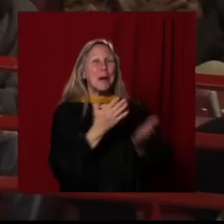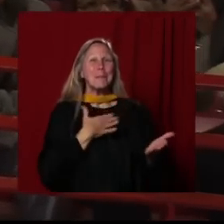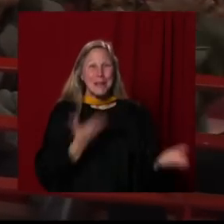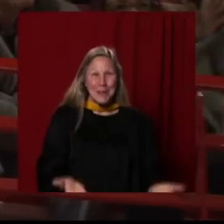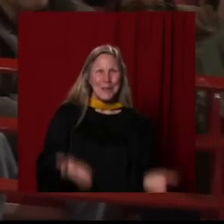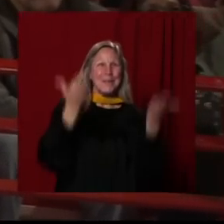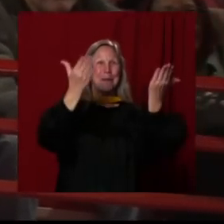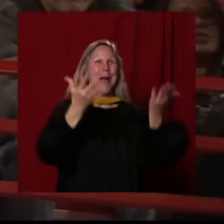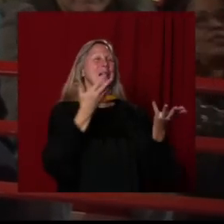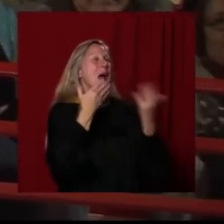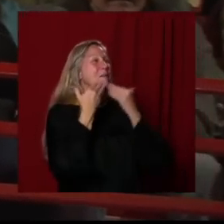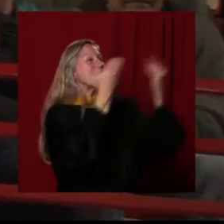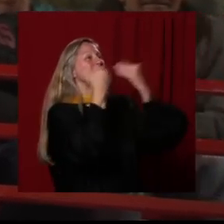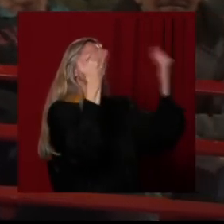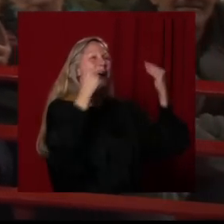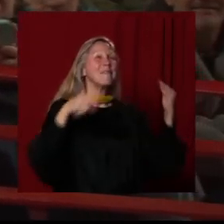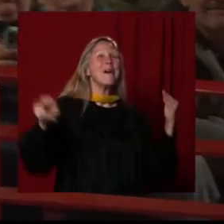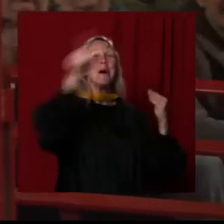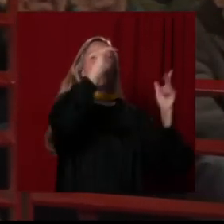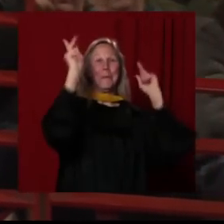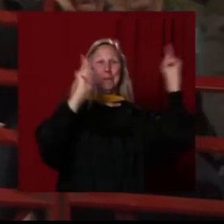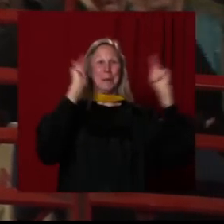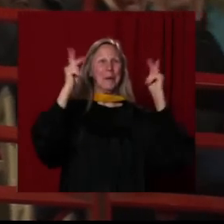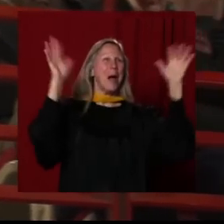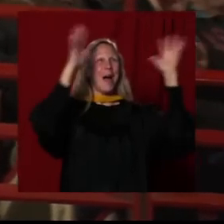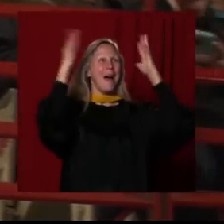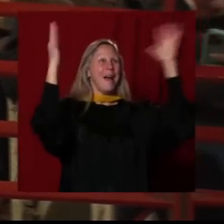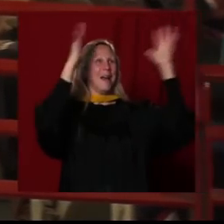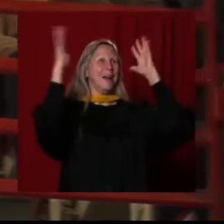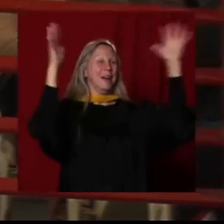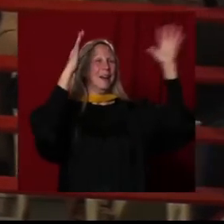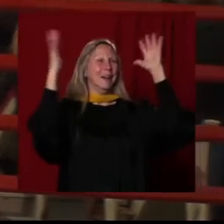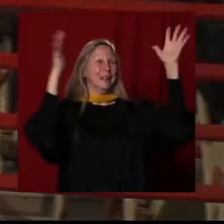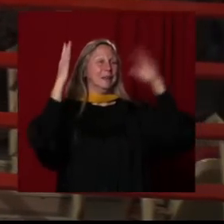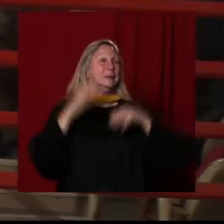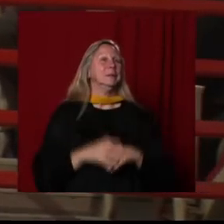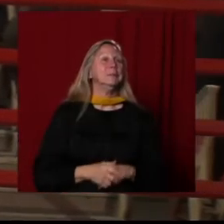show your appreciation for these very special people?